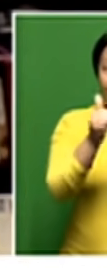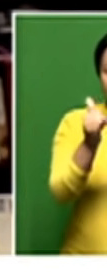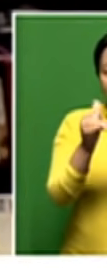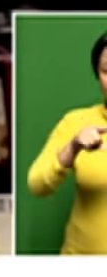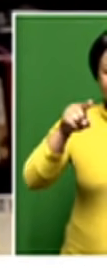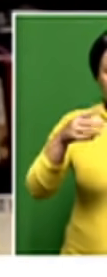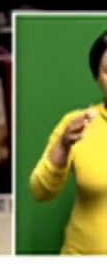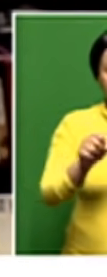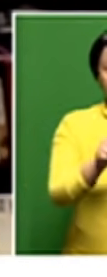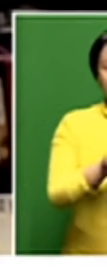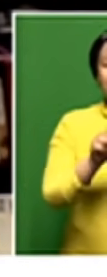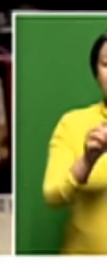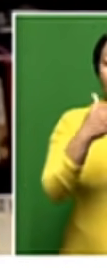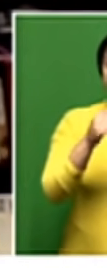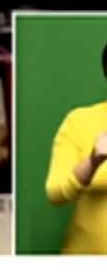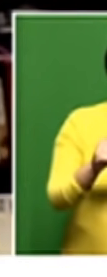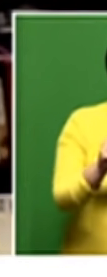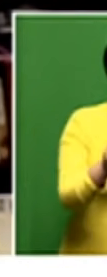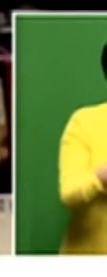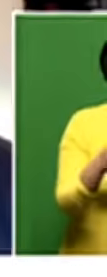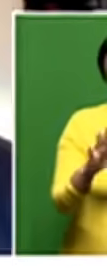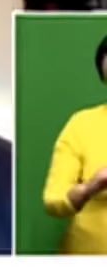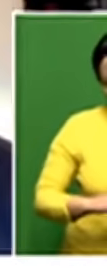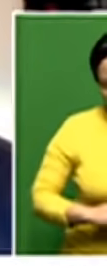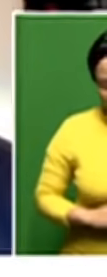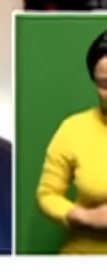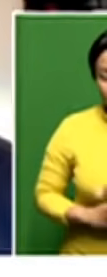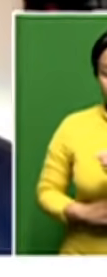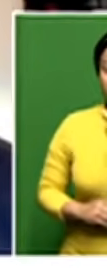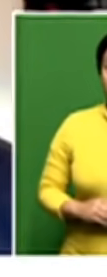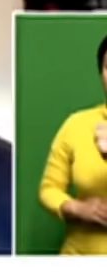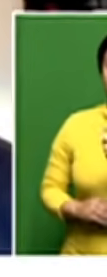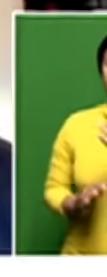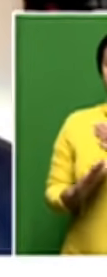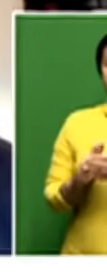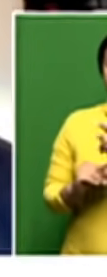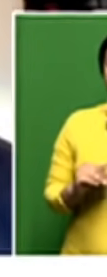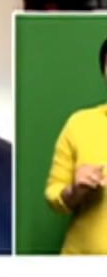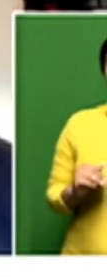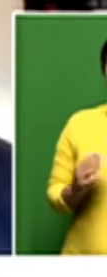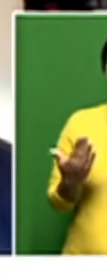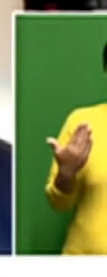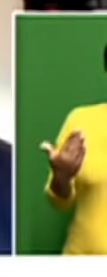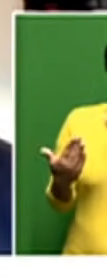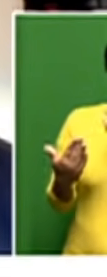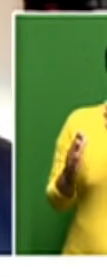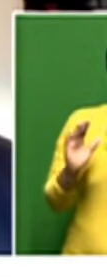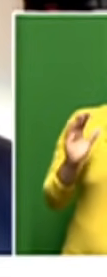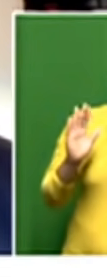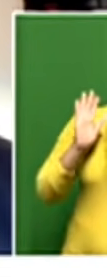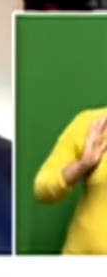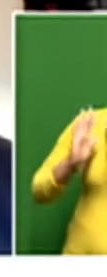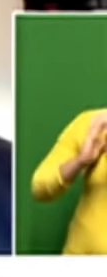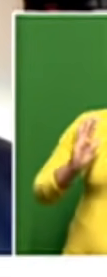citizen that has not been impacted by this. Yeah, absolutely. All right, we leave it there for this morning. Thank you. Thanks for talking to us here